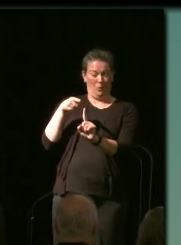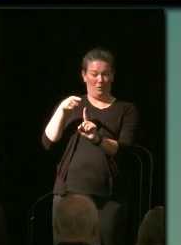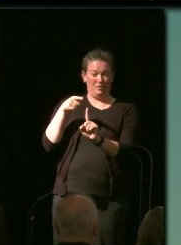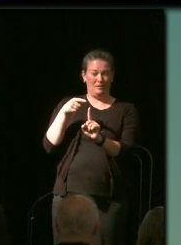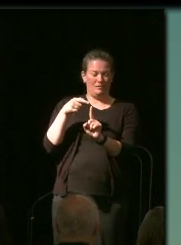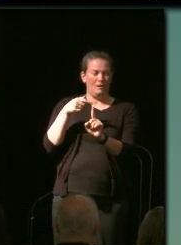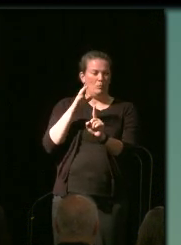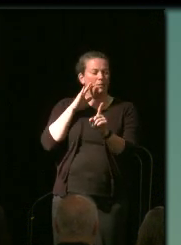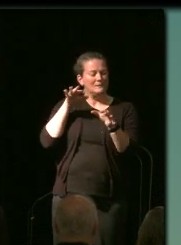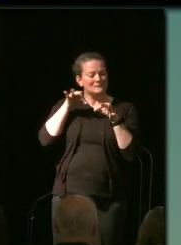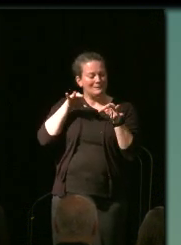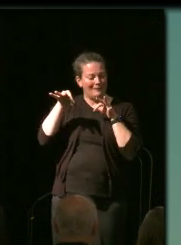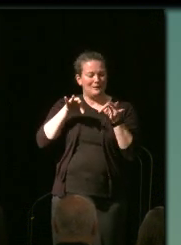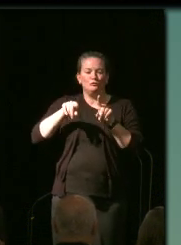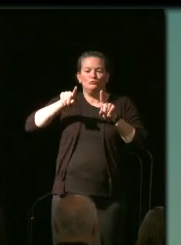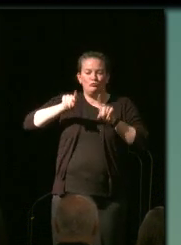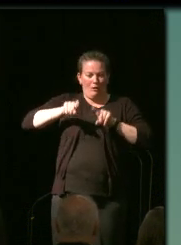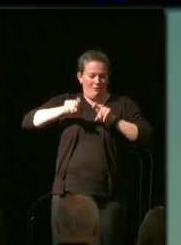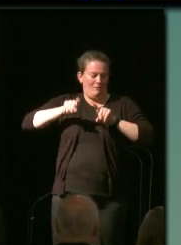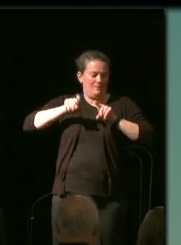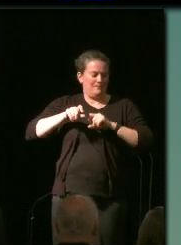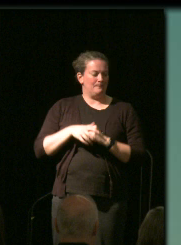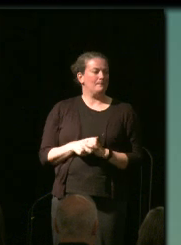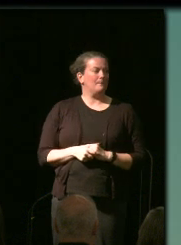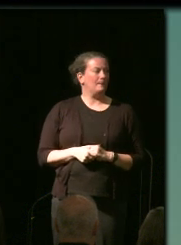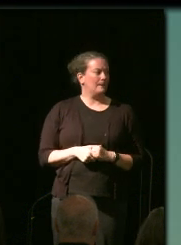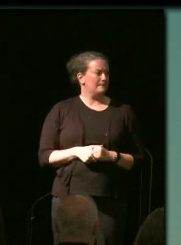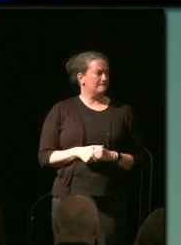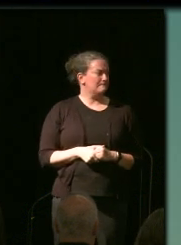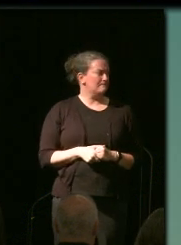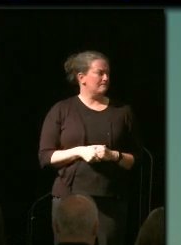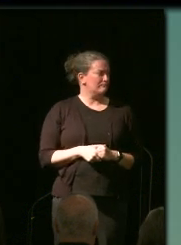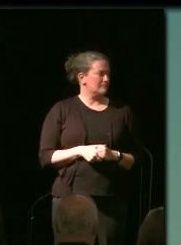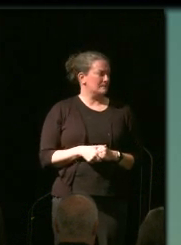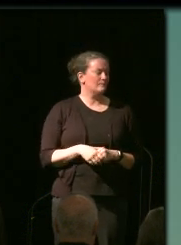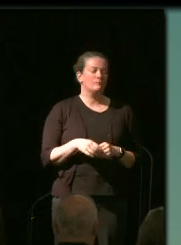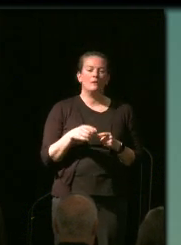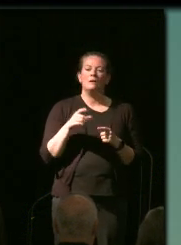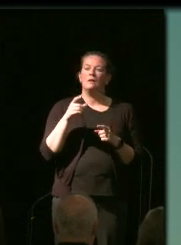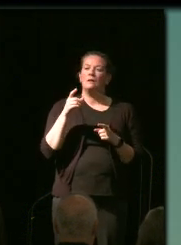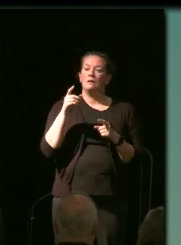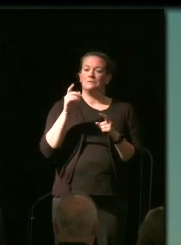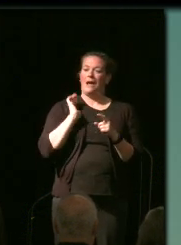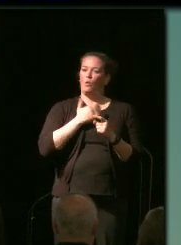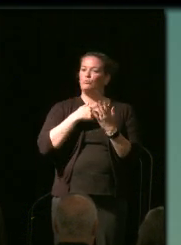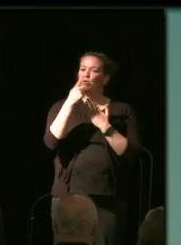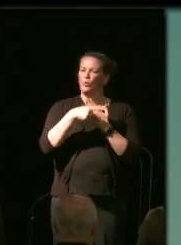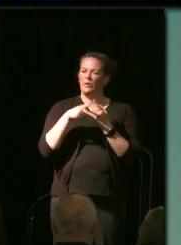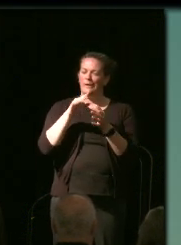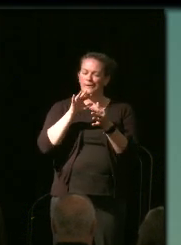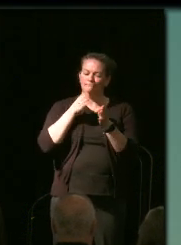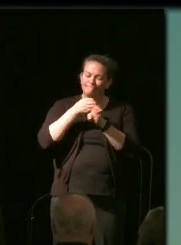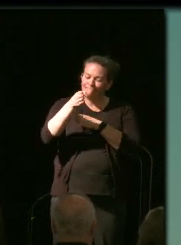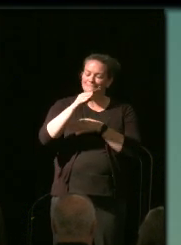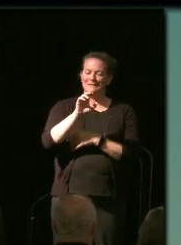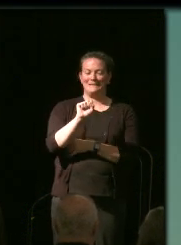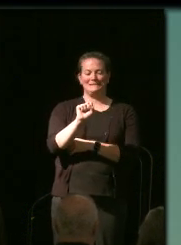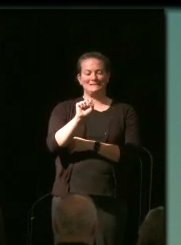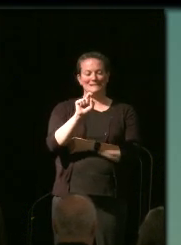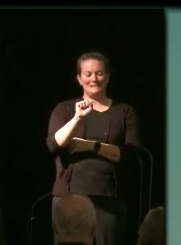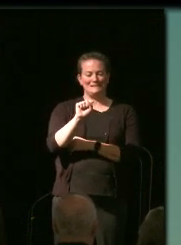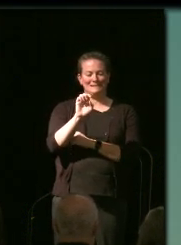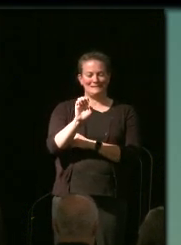forward. So we have a first-in-class platform. It's an allogeneic stem cell program. A lot of folks here have heard about stem